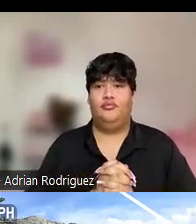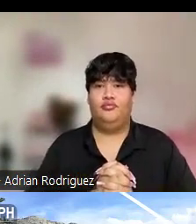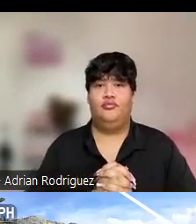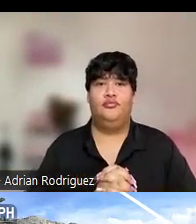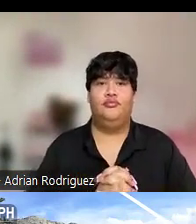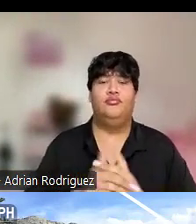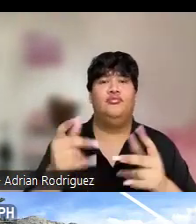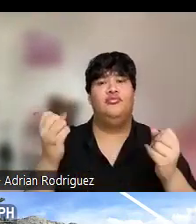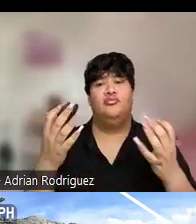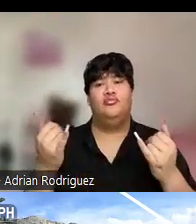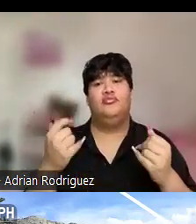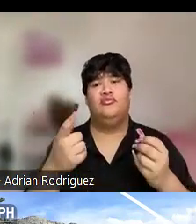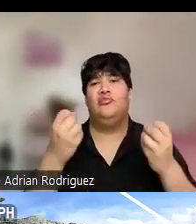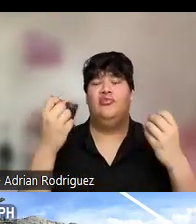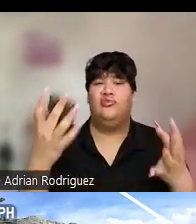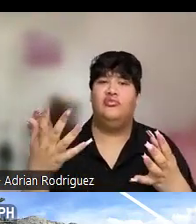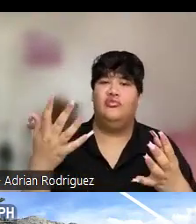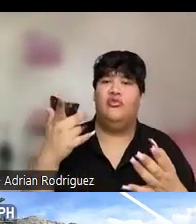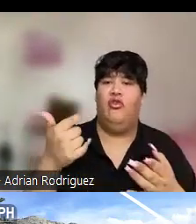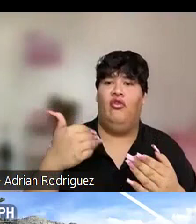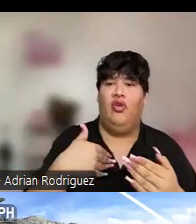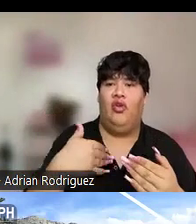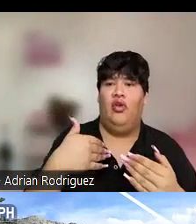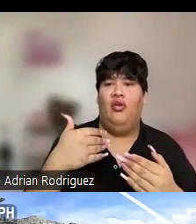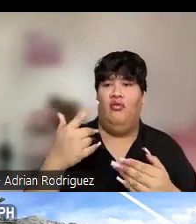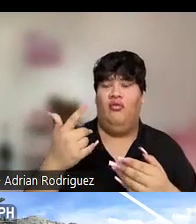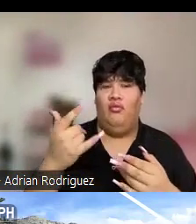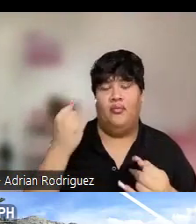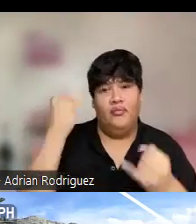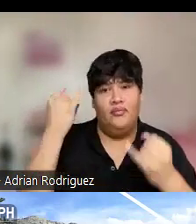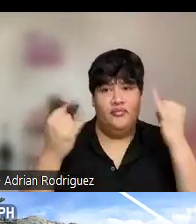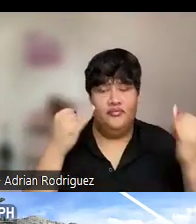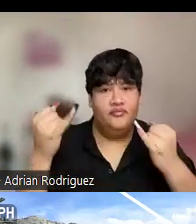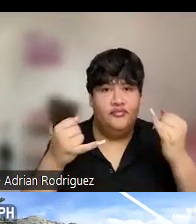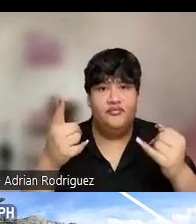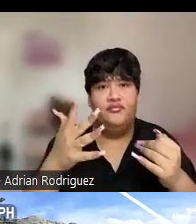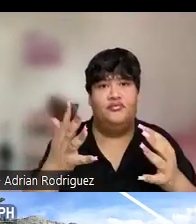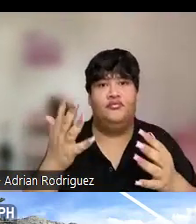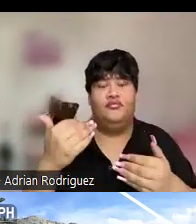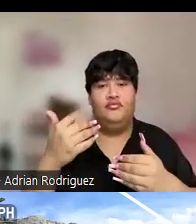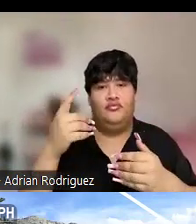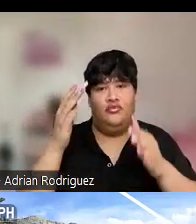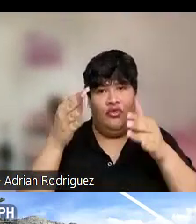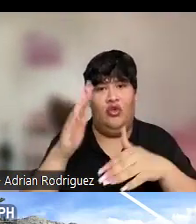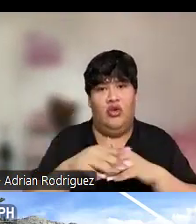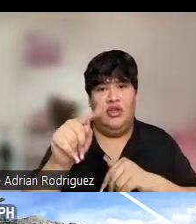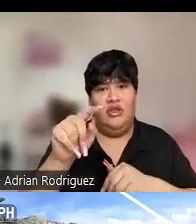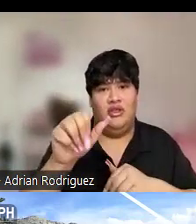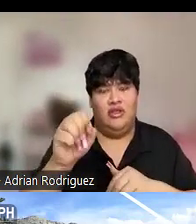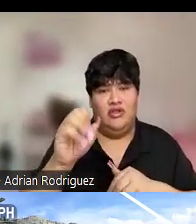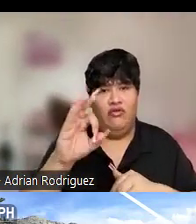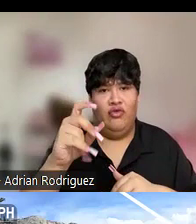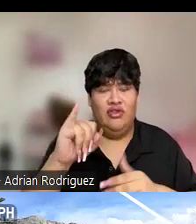And so several of our initiatives that was supported by the task force has ended in